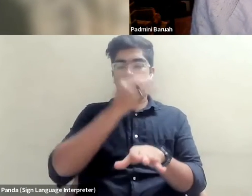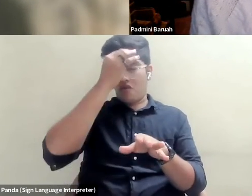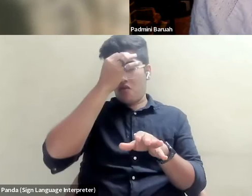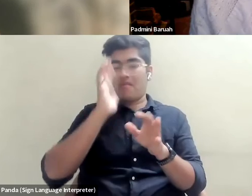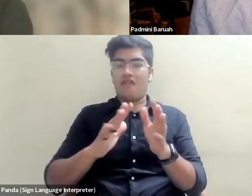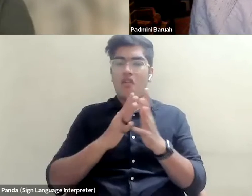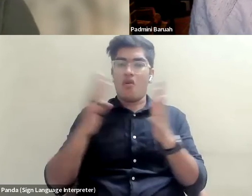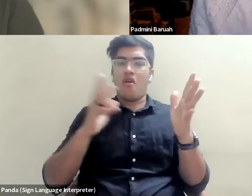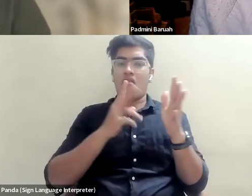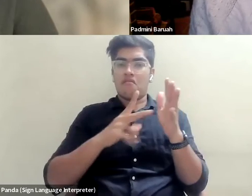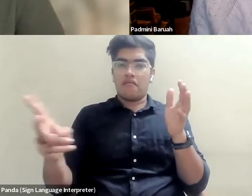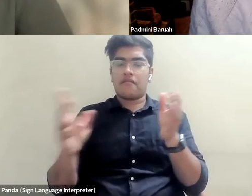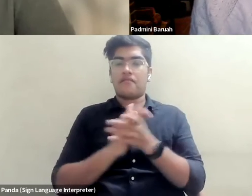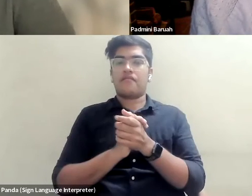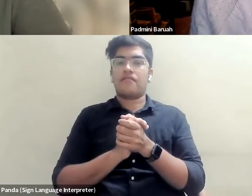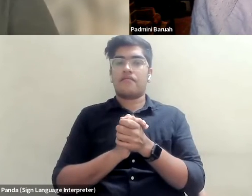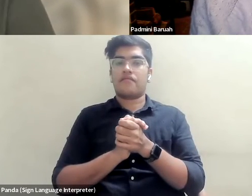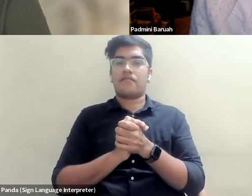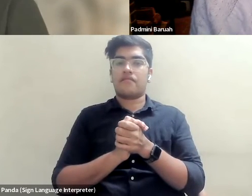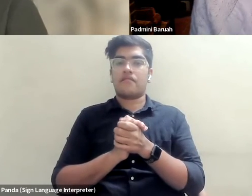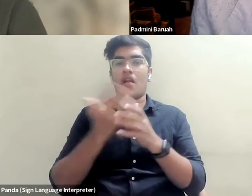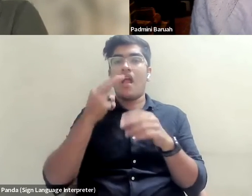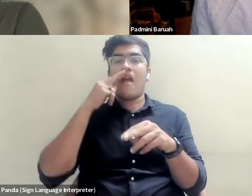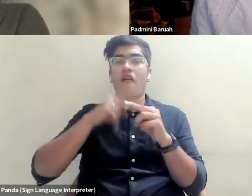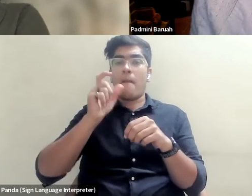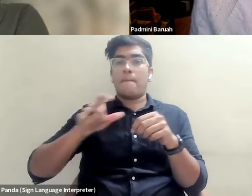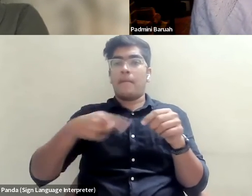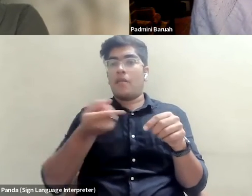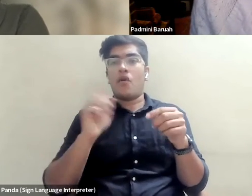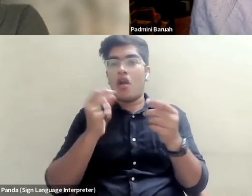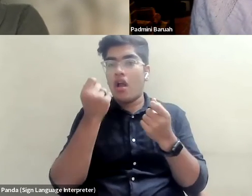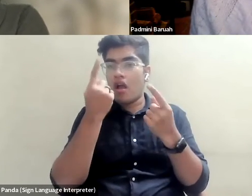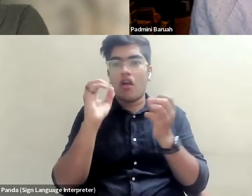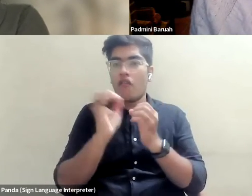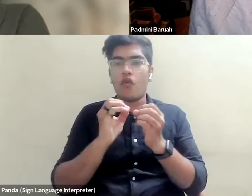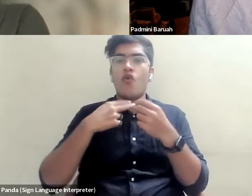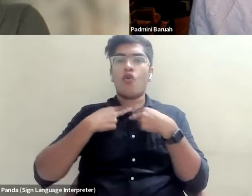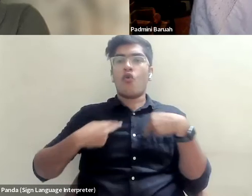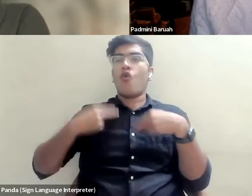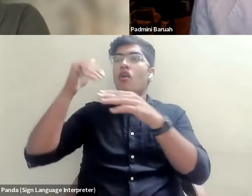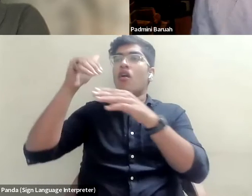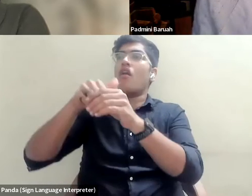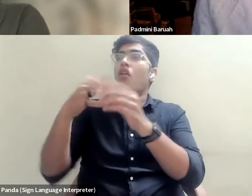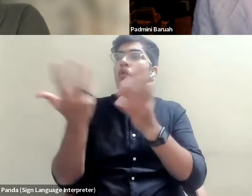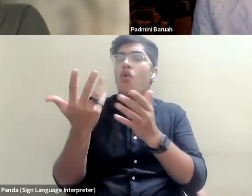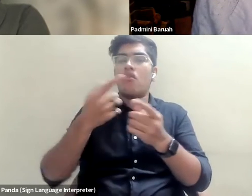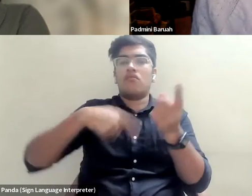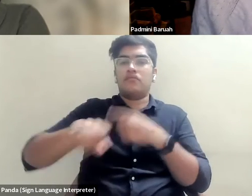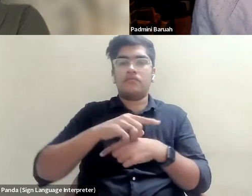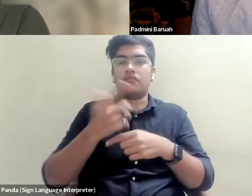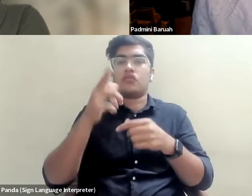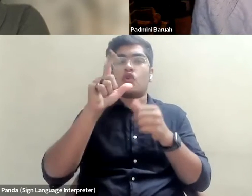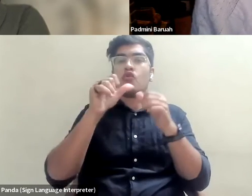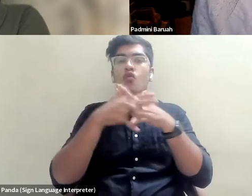aid. In the absence of an understanding of what's going on in the courtroom, I don't know what the law